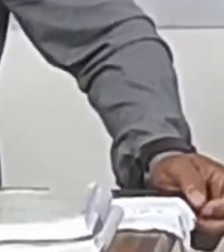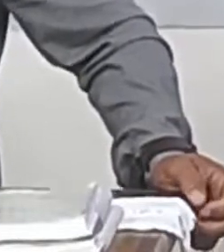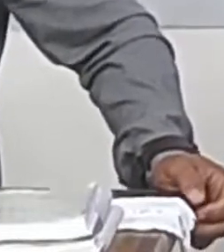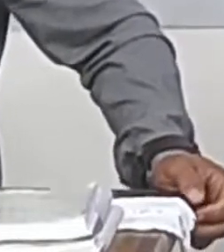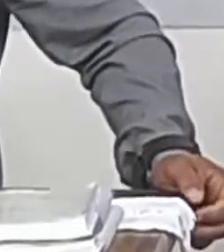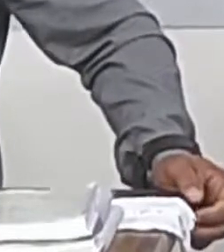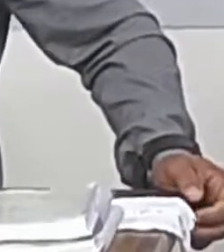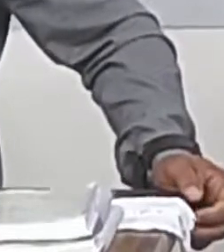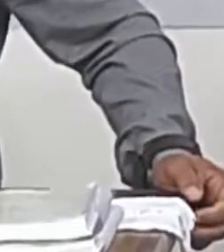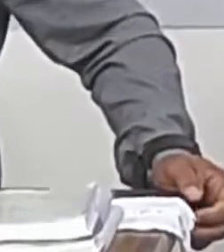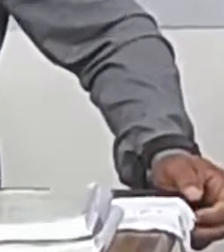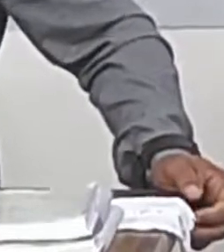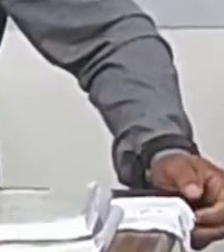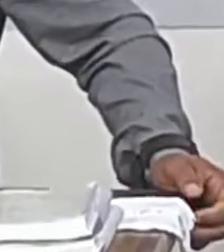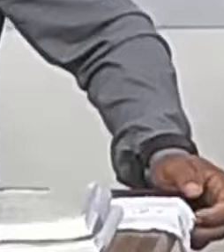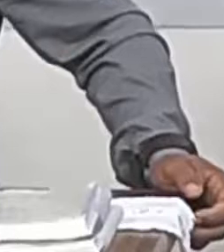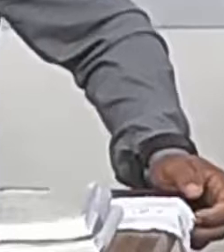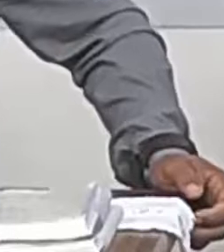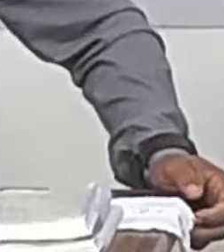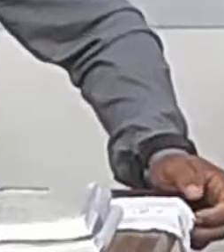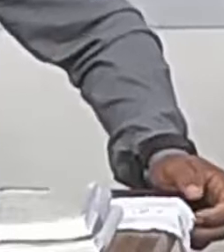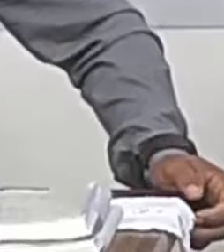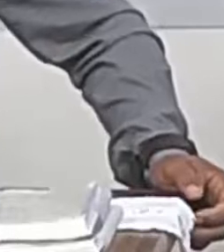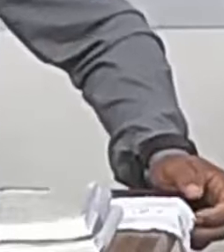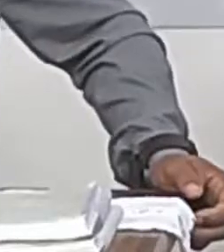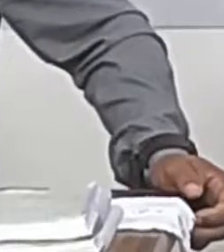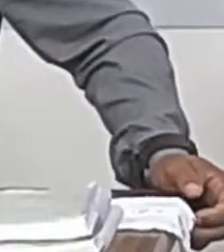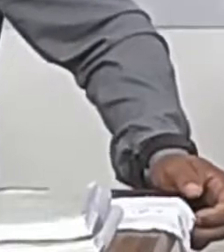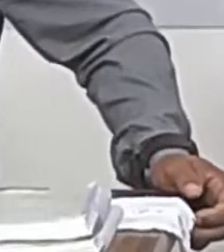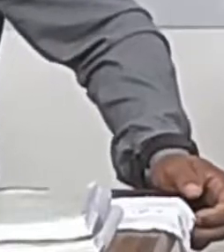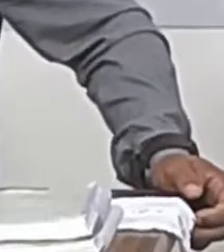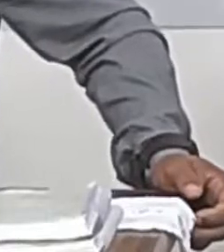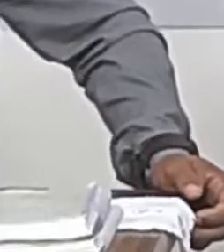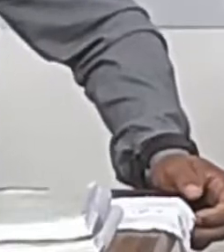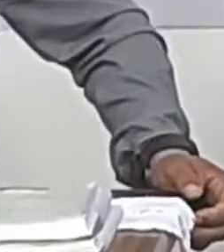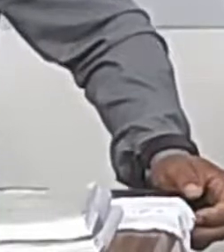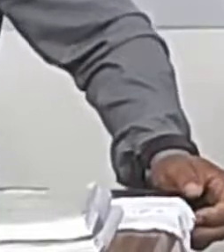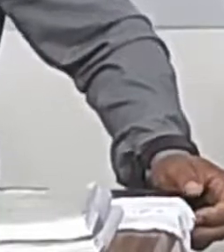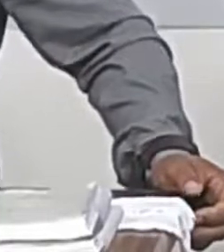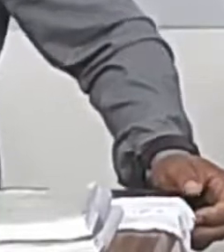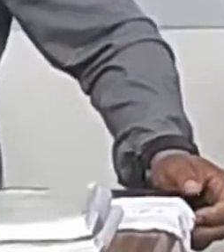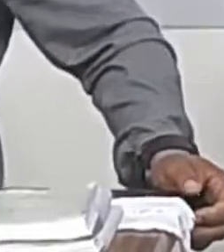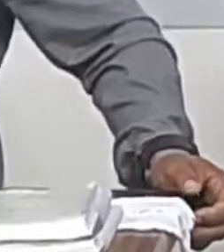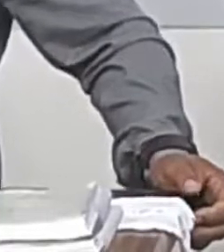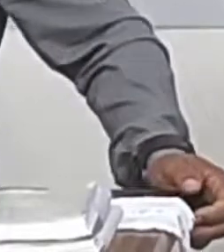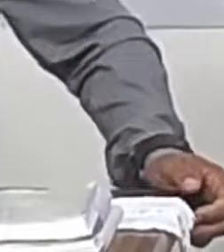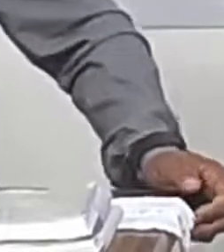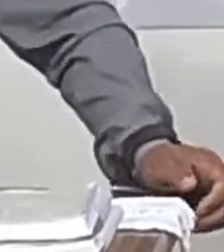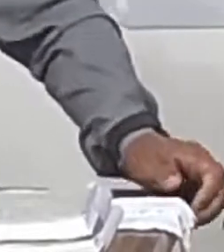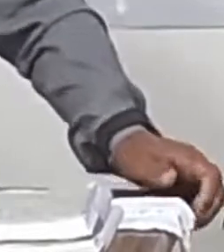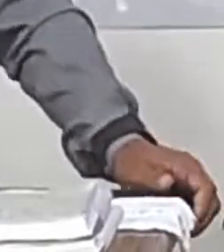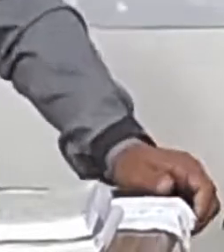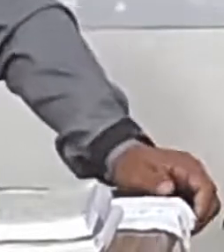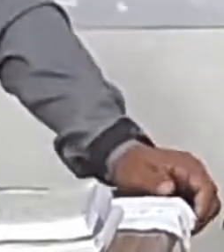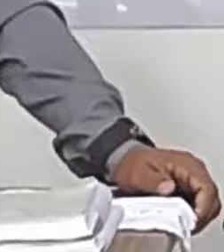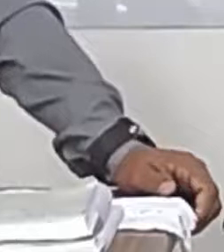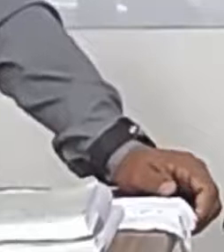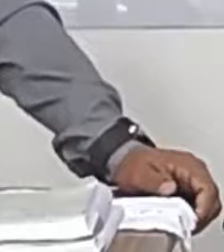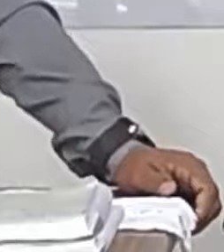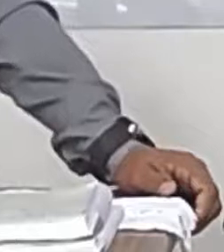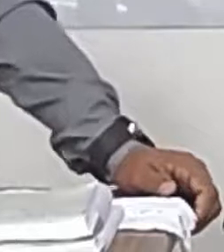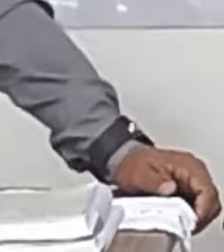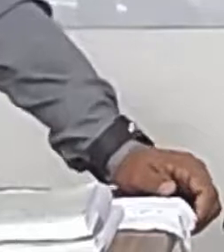sheep. And we have a shepherd, we have a guide, we have a Lord, we have a